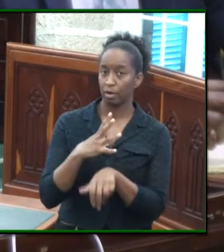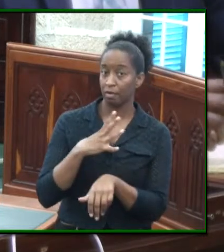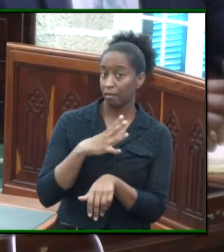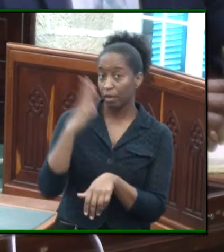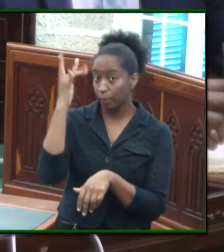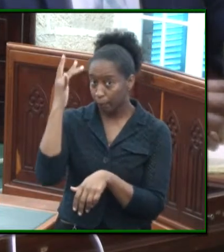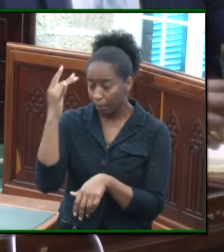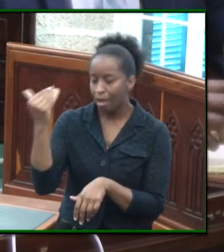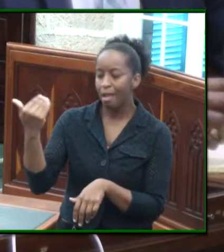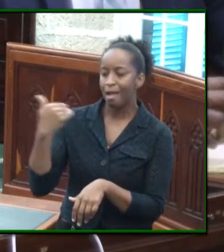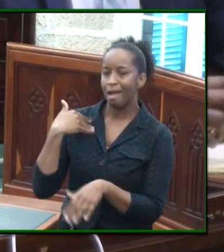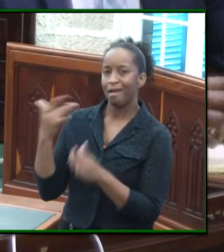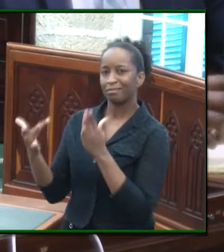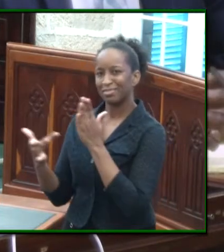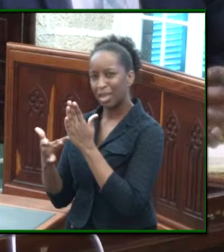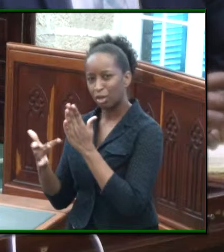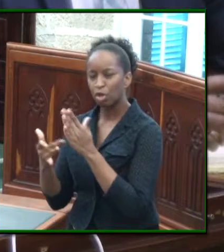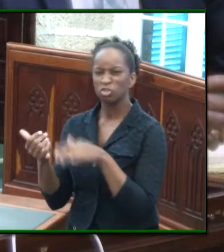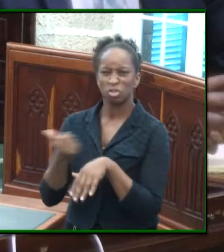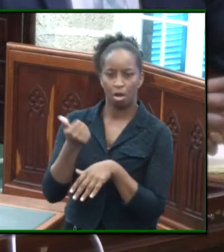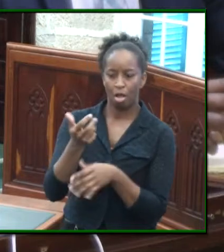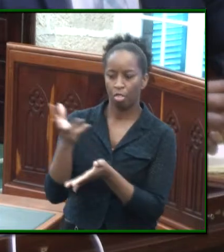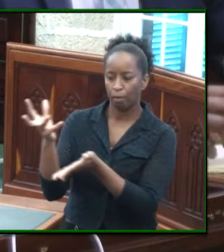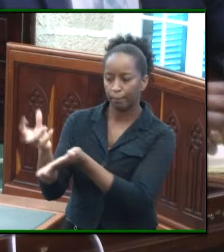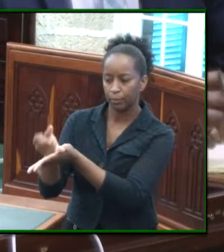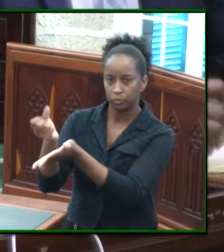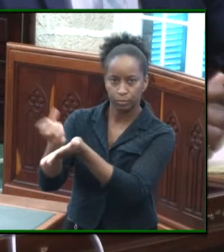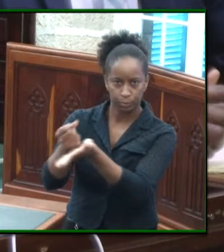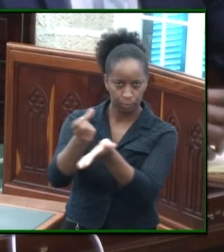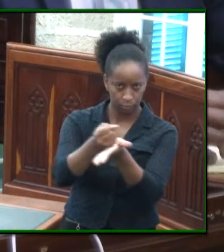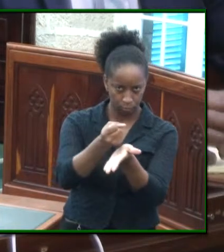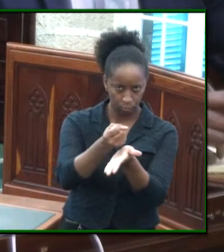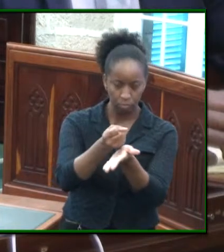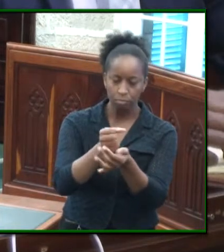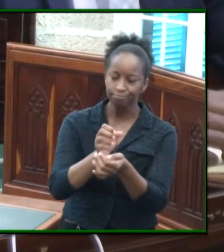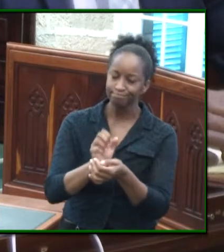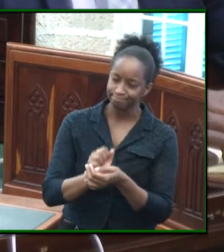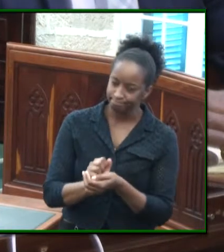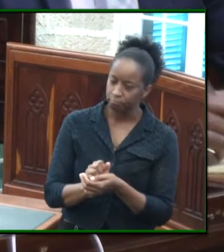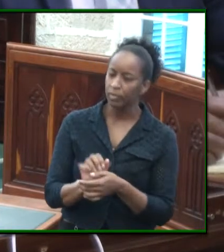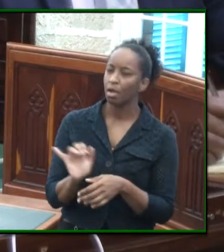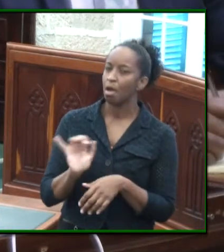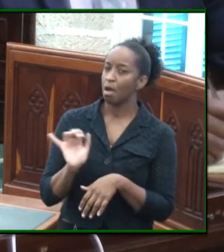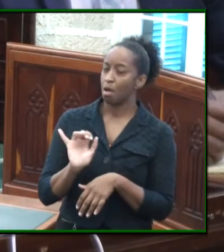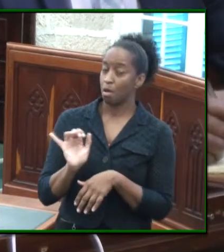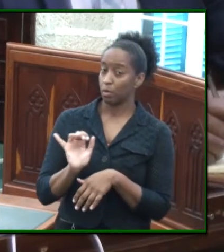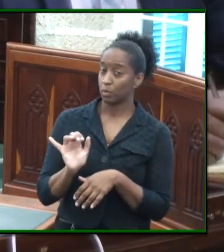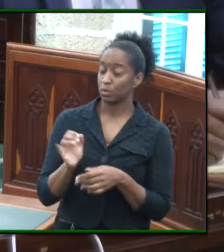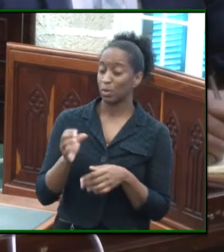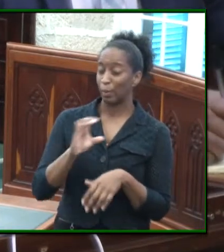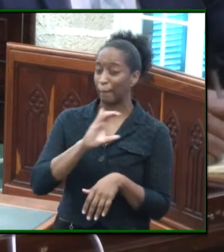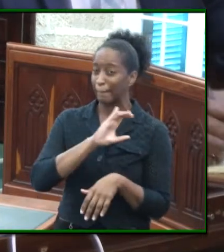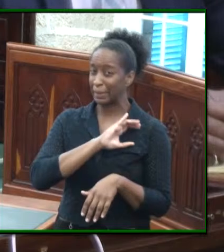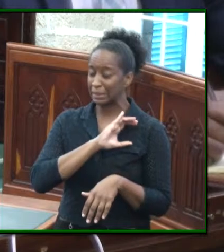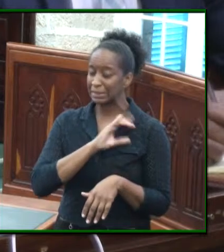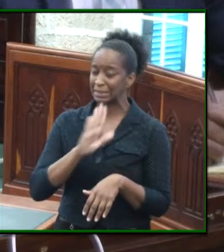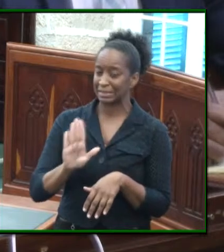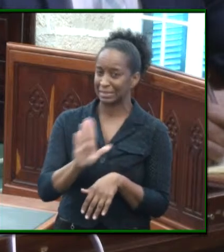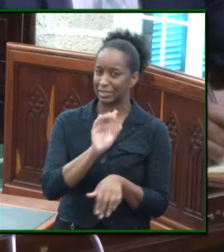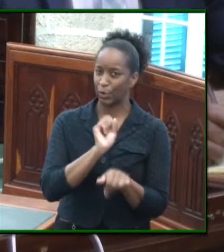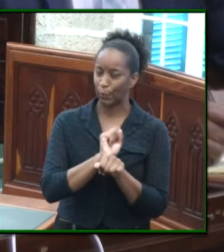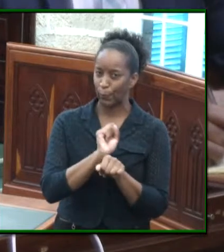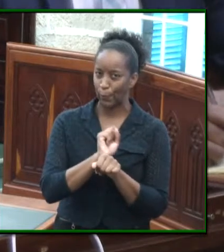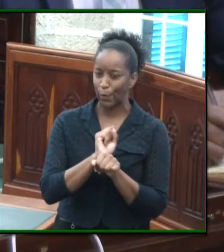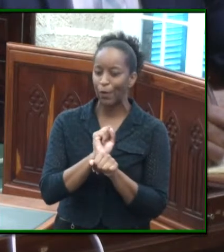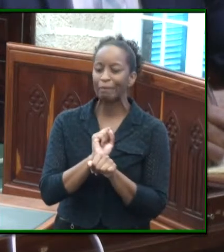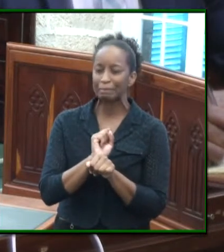at the same time though, policing has become more complicated, the criminal element has become more complicated, even the course of trials have